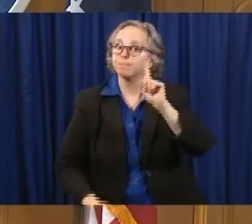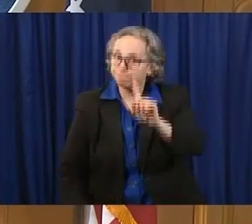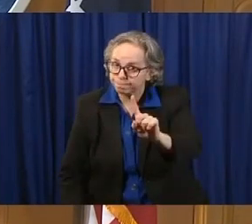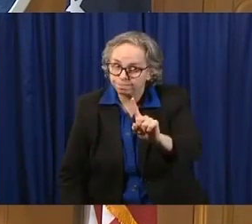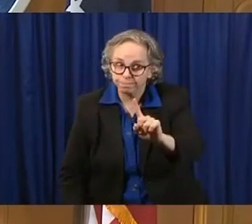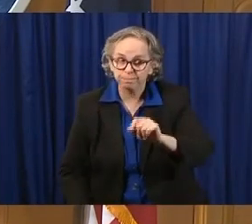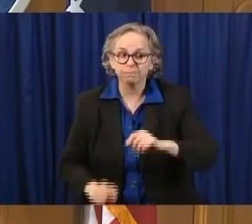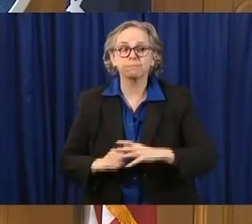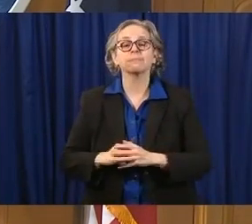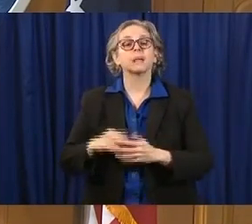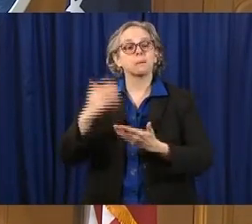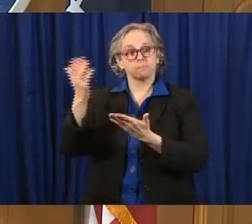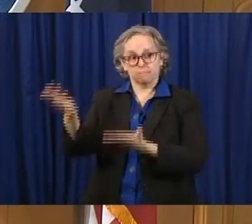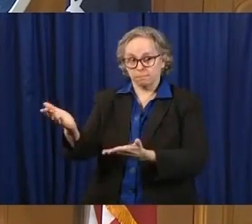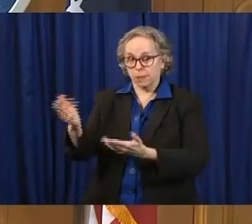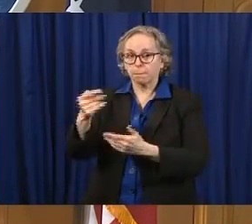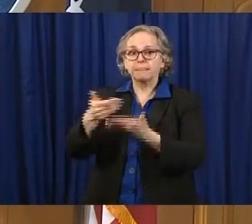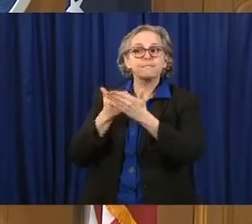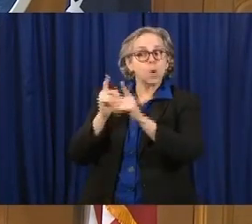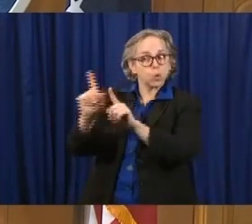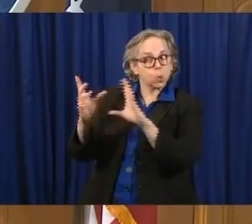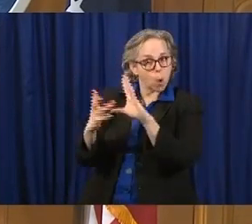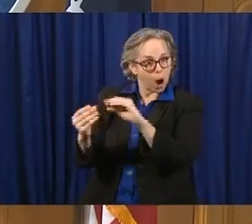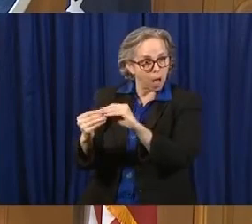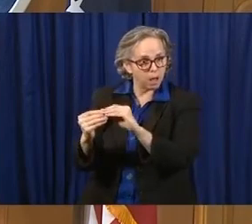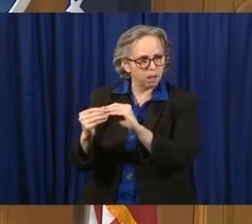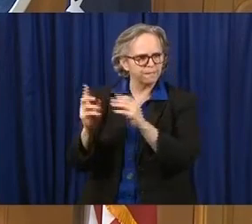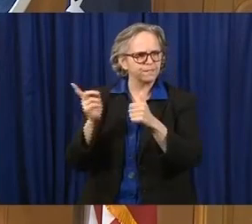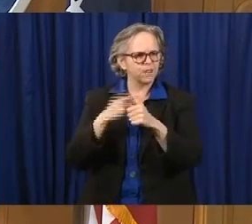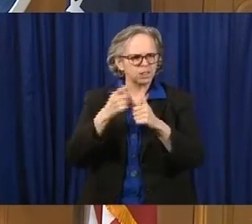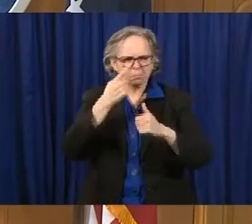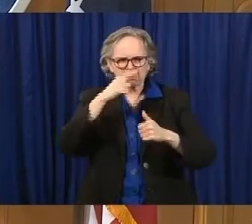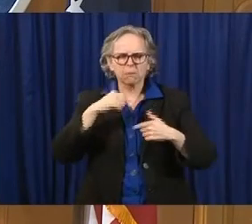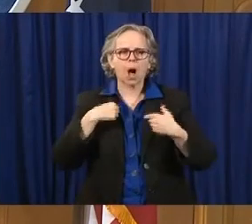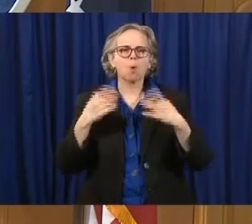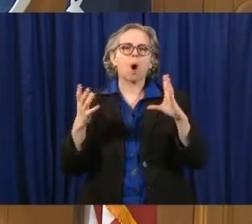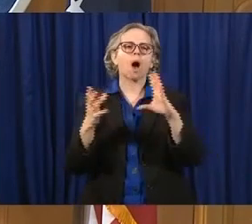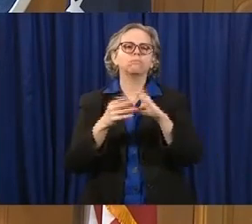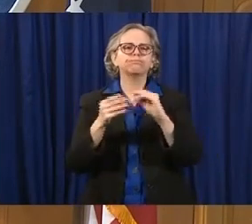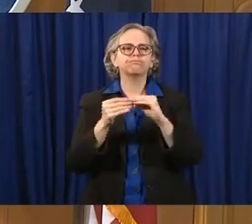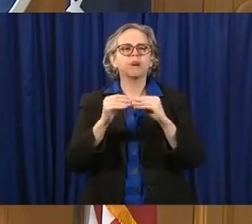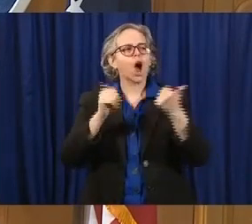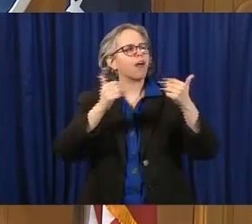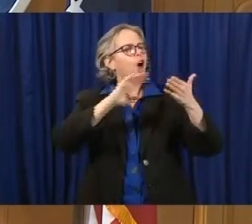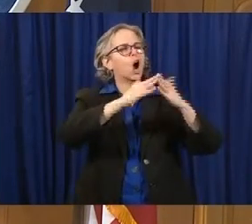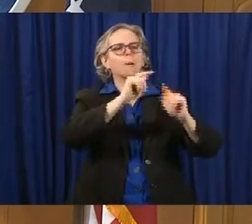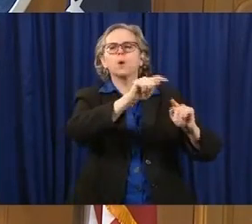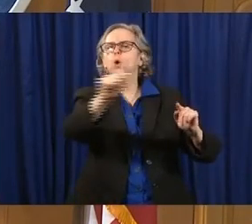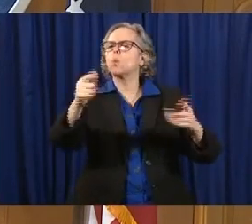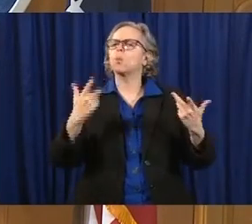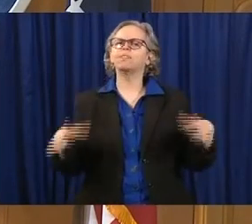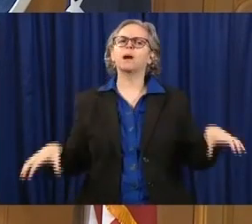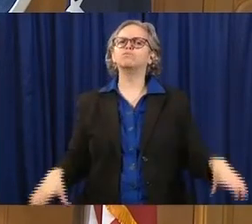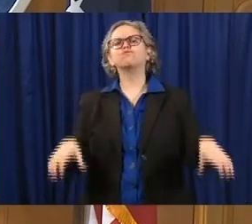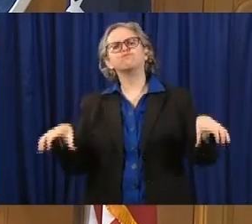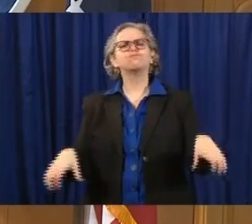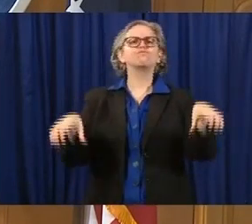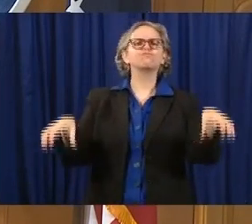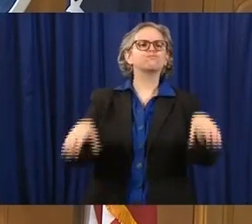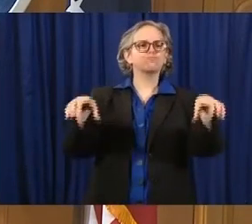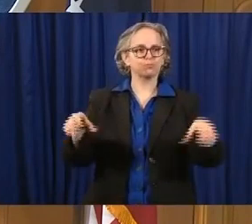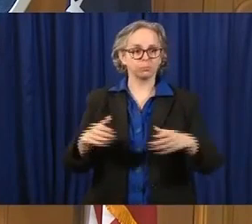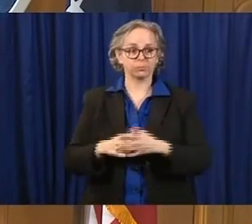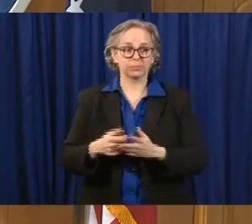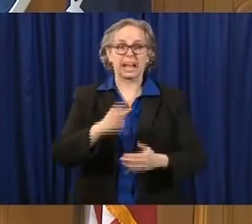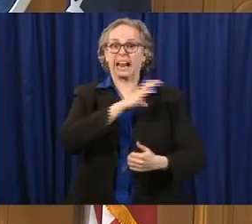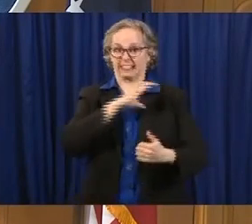just want to read through what some other communities are doing. In Cleveland,